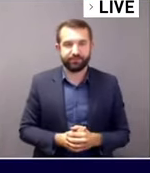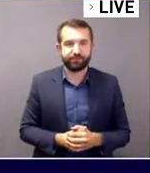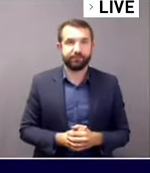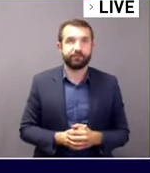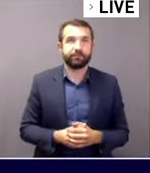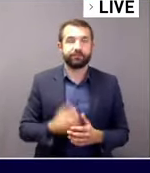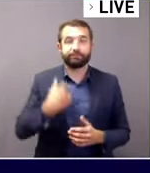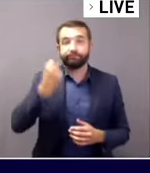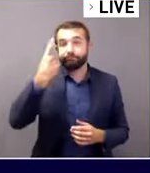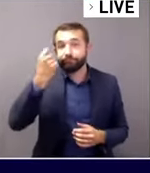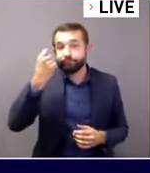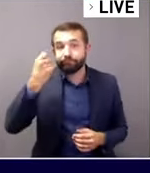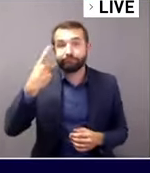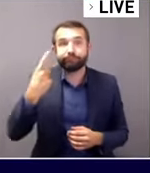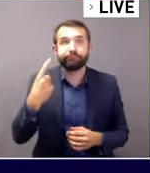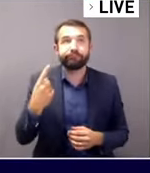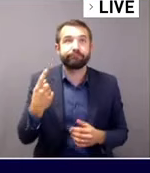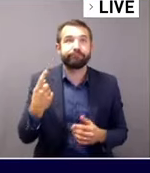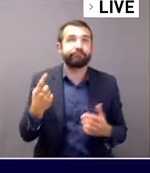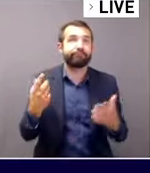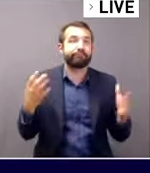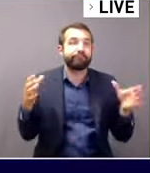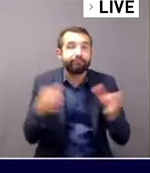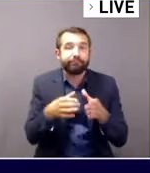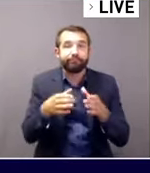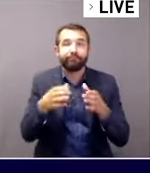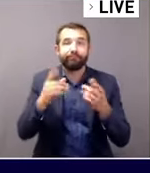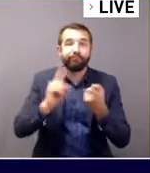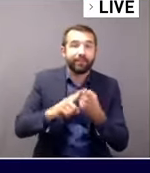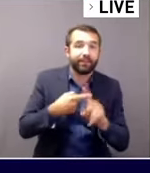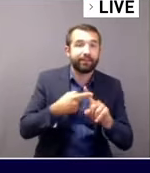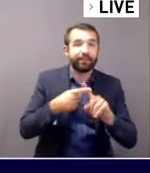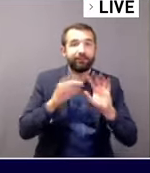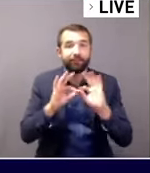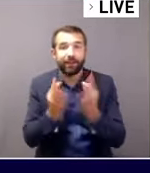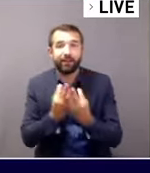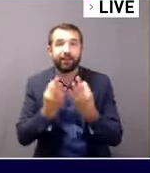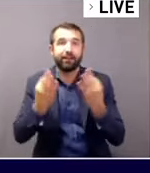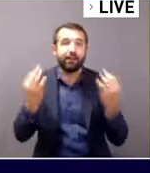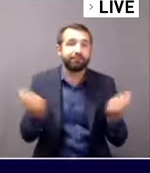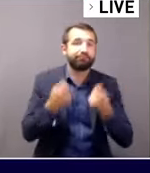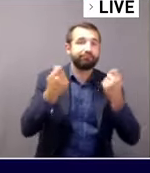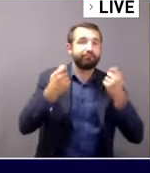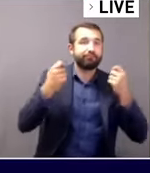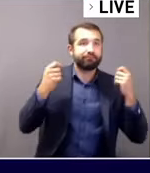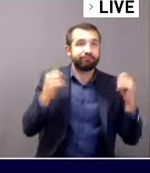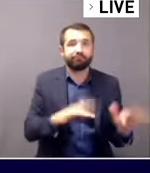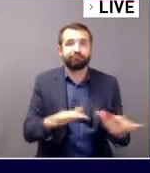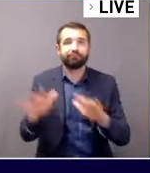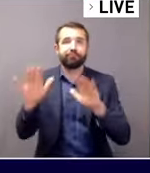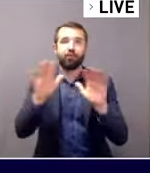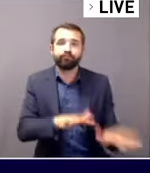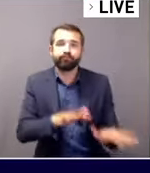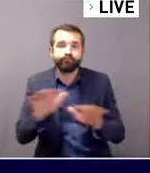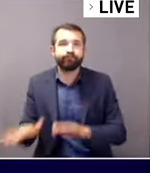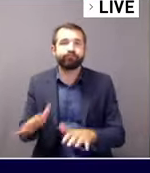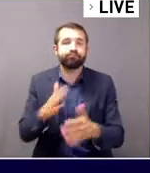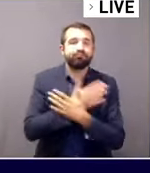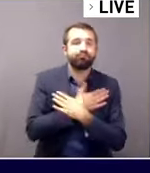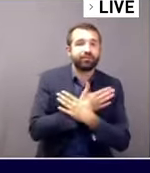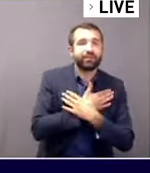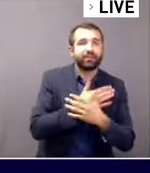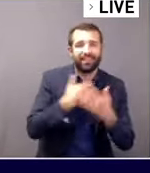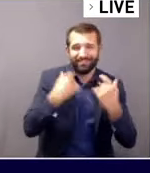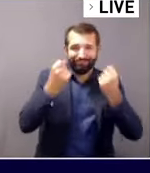mean, let's face it. When we're celebrating with our friends and family, we let our guard down. It's natural to do that.